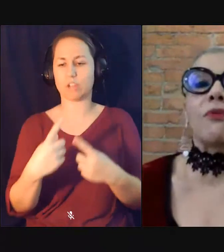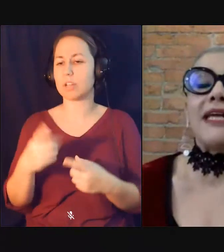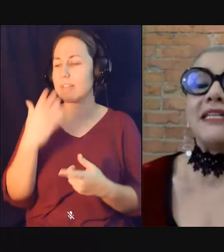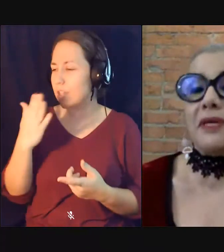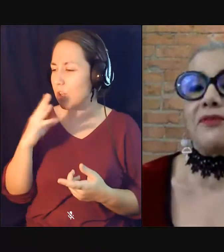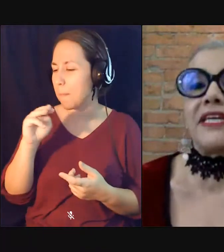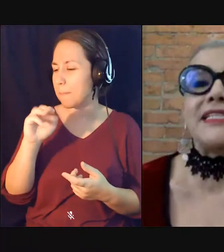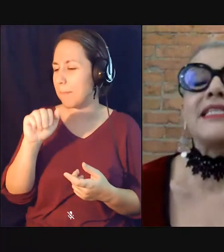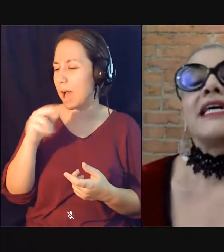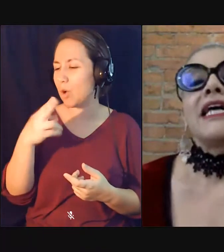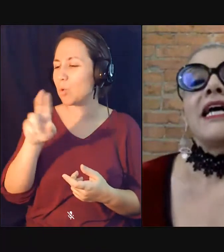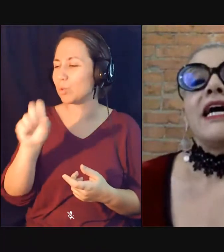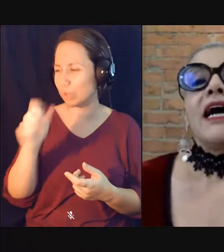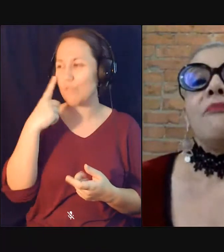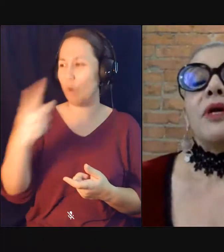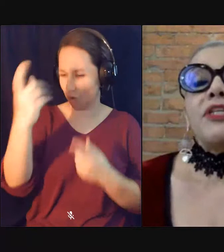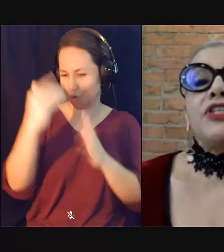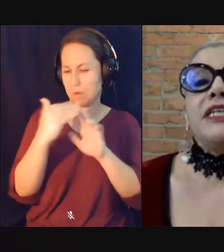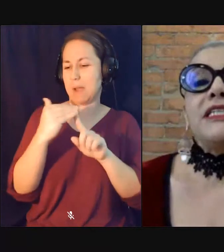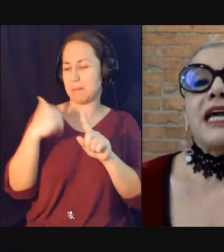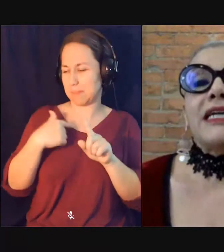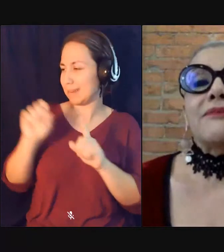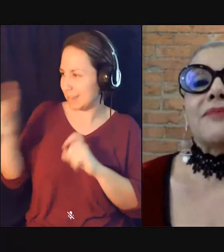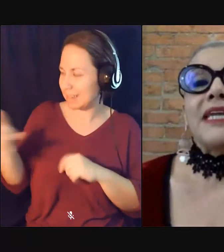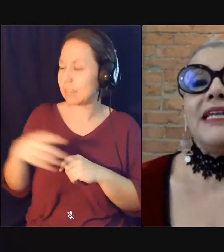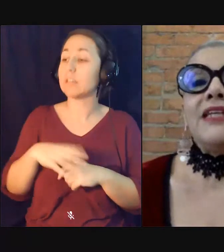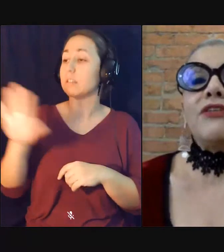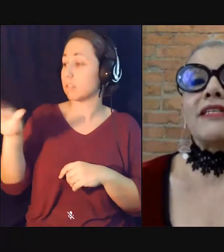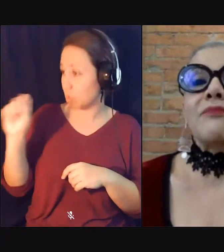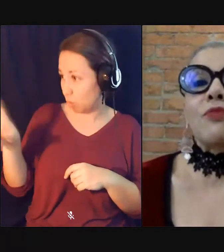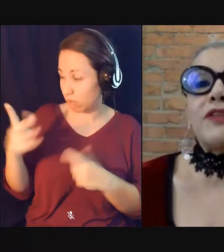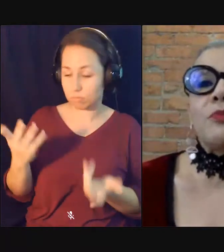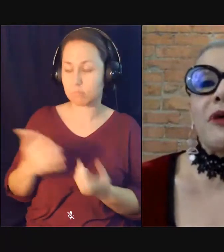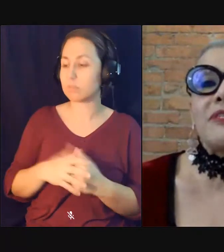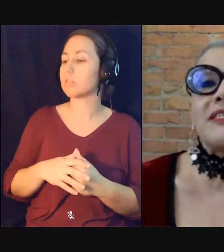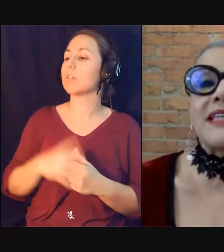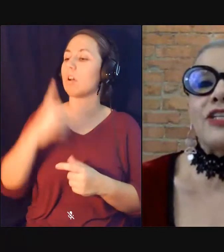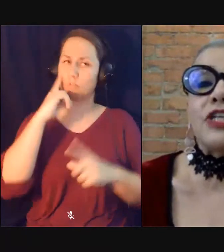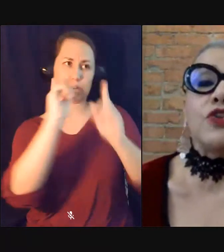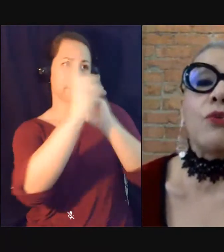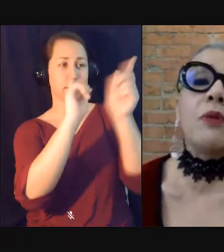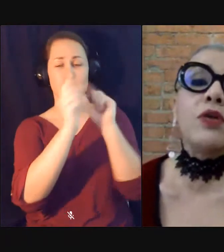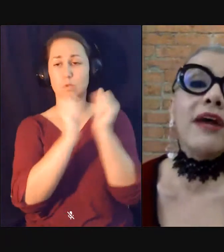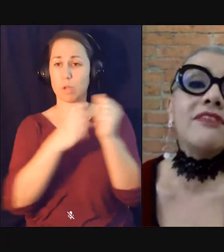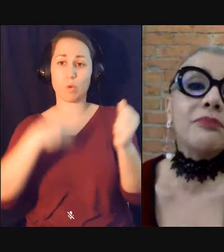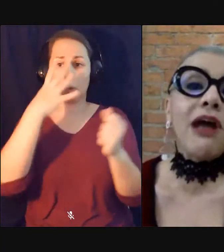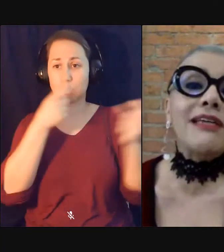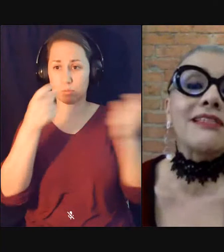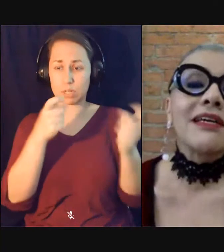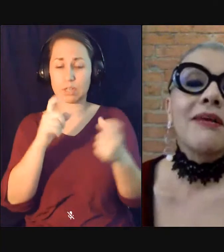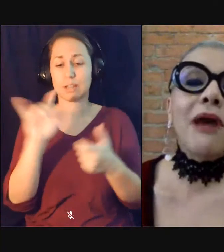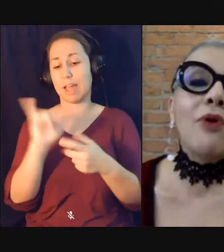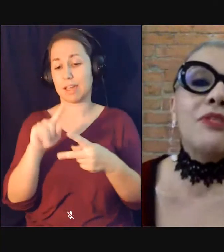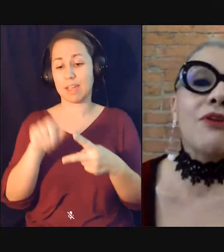for reminding me of this. The question is, Talia, in interacting with white supremacists as Ashley and Tommy, were you ever